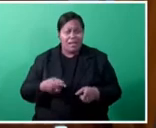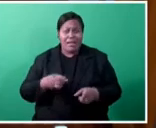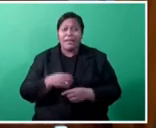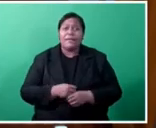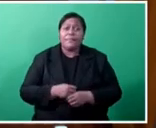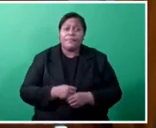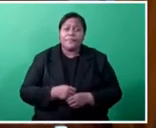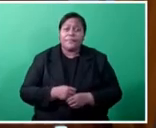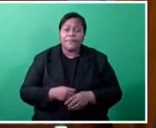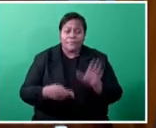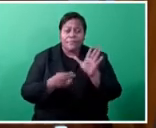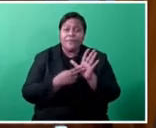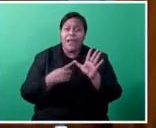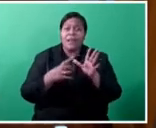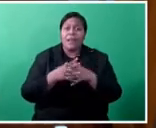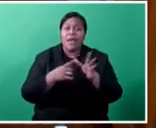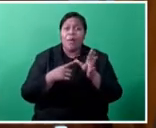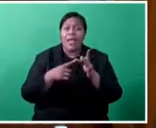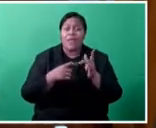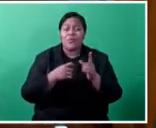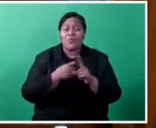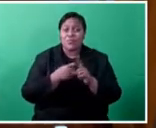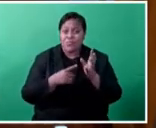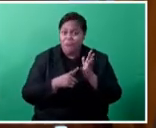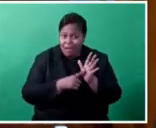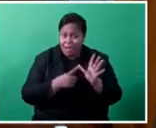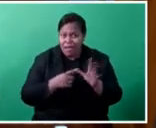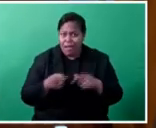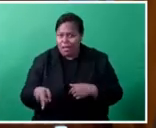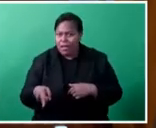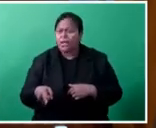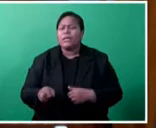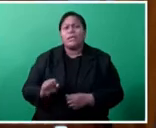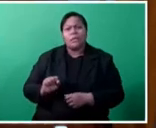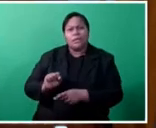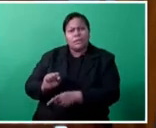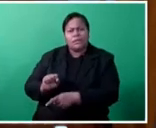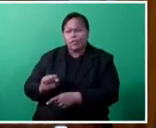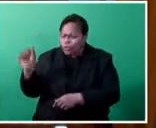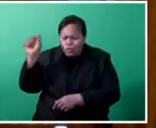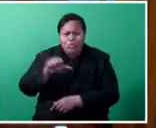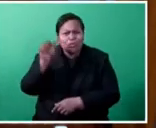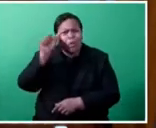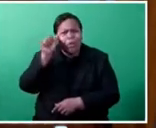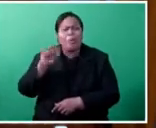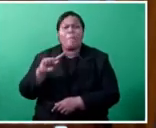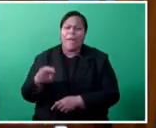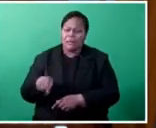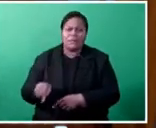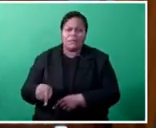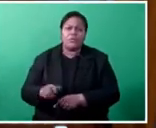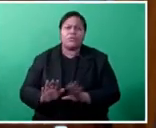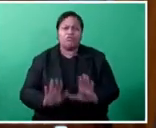very well, because recently he was instrumental in stopping a land bank deposit. There was